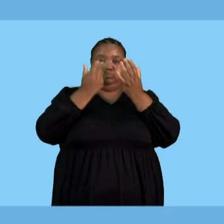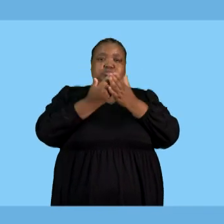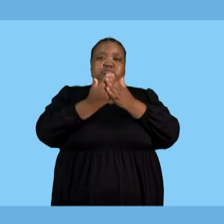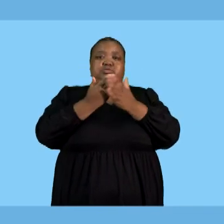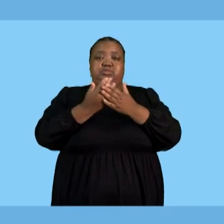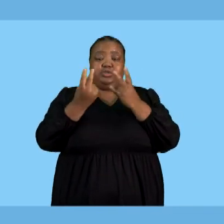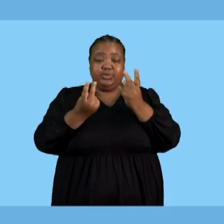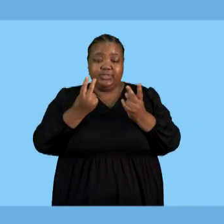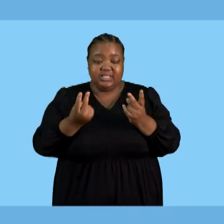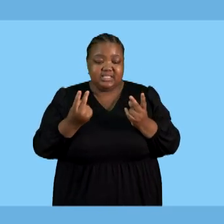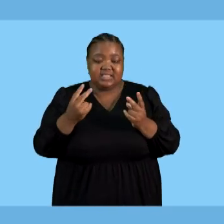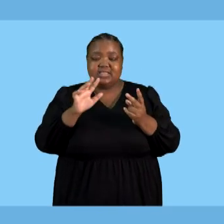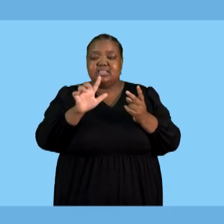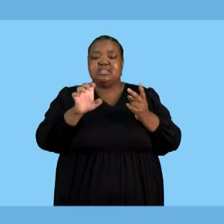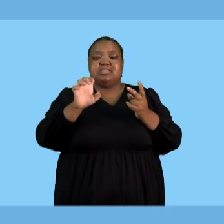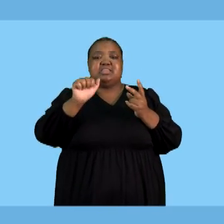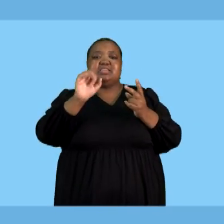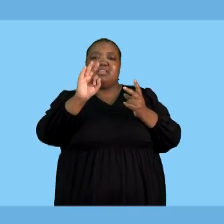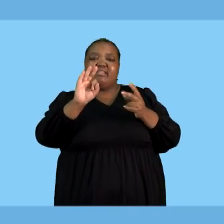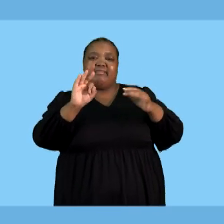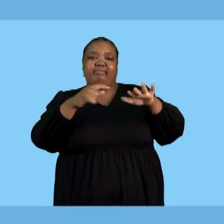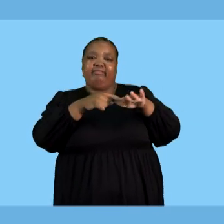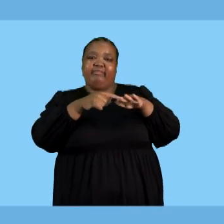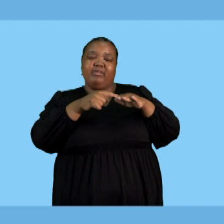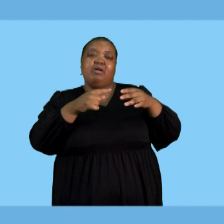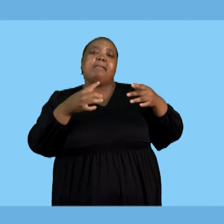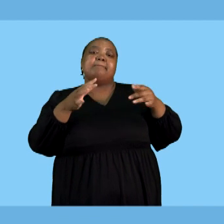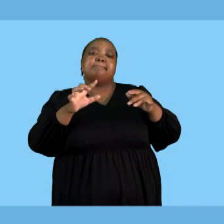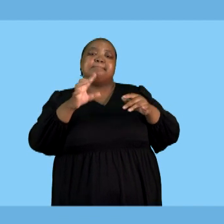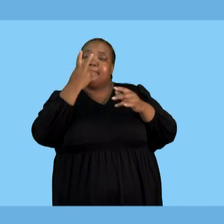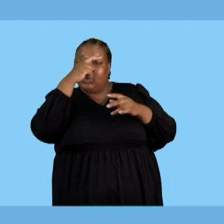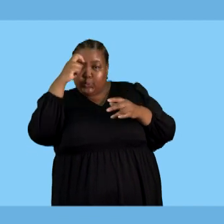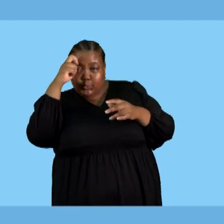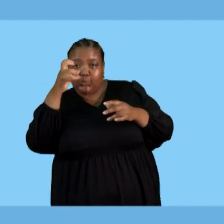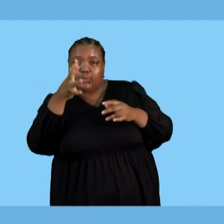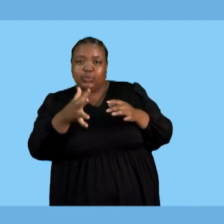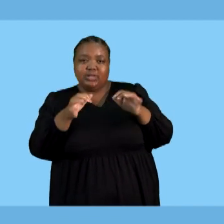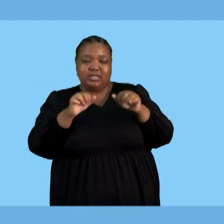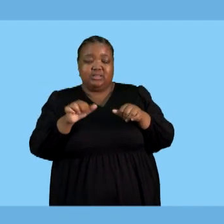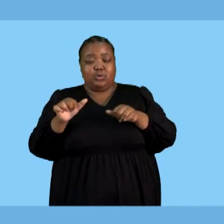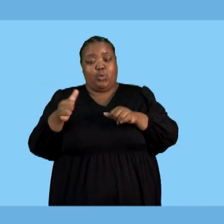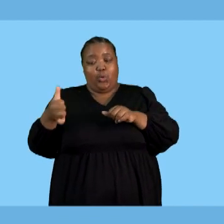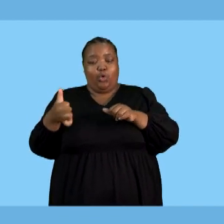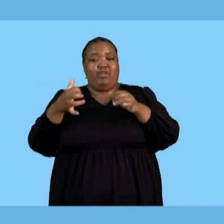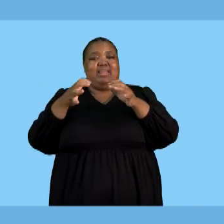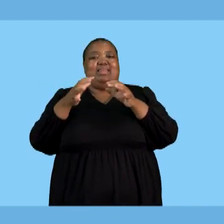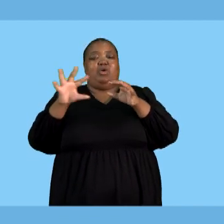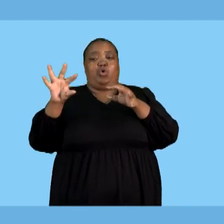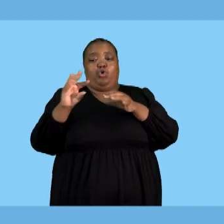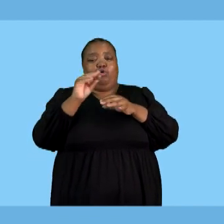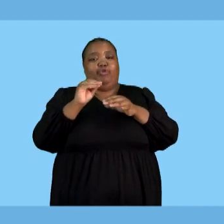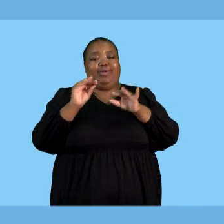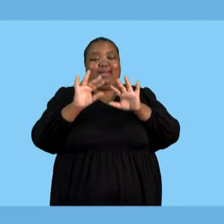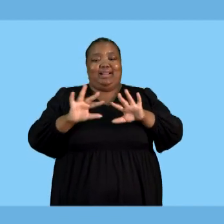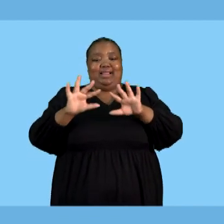would be blue because only the blue color will be reflected, and all the other ones were going to be absorbed by that particular